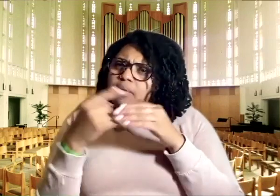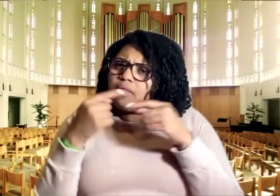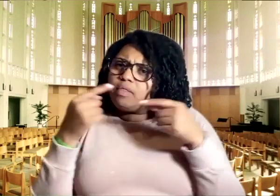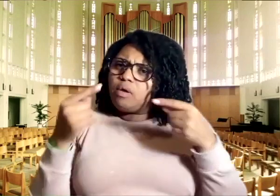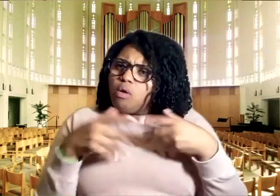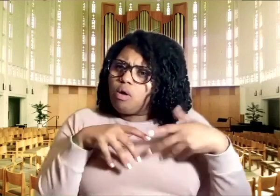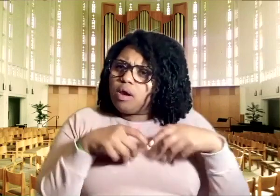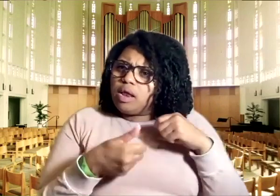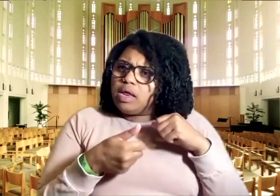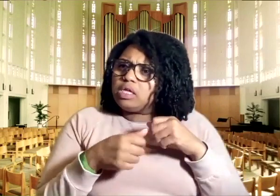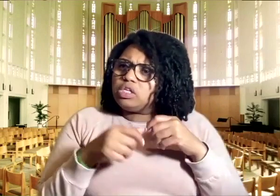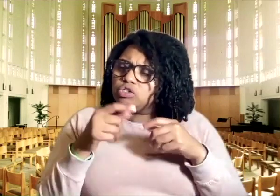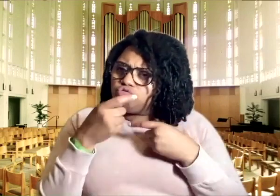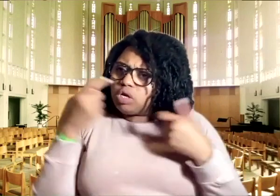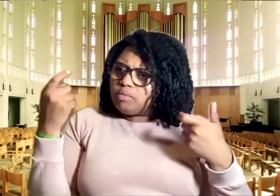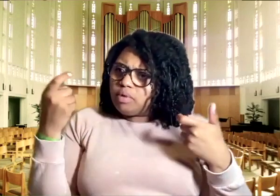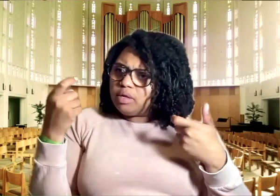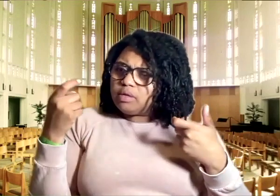Bow and shrink